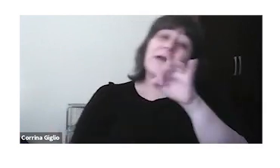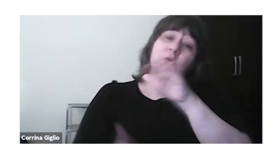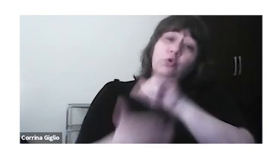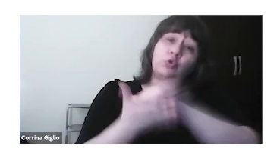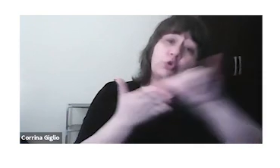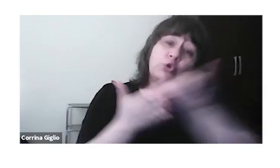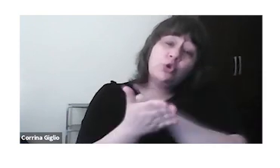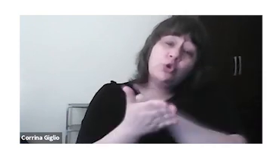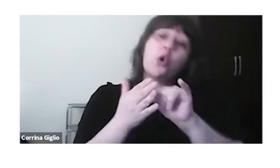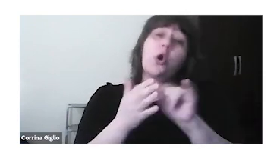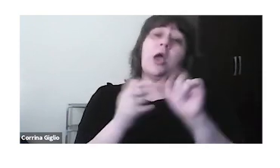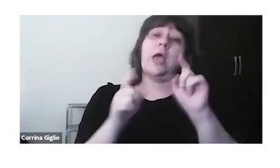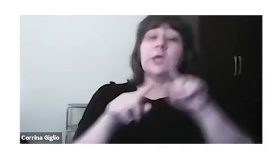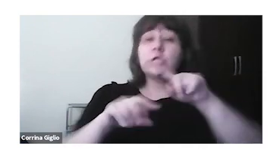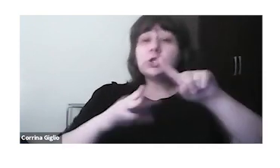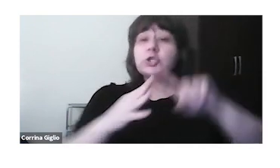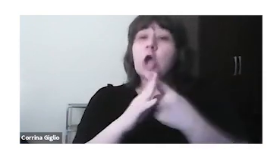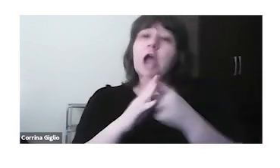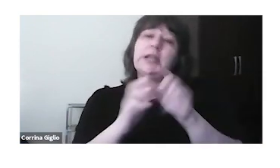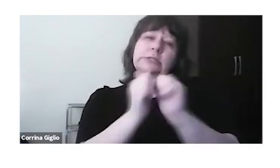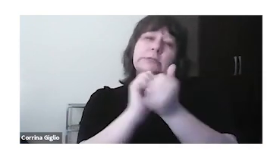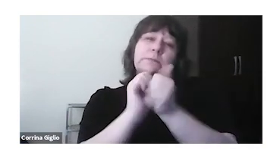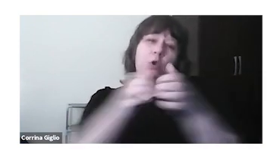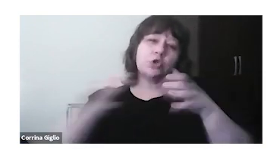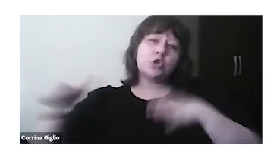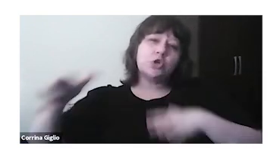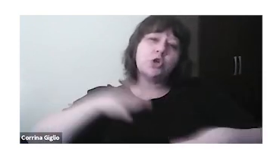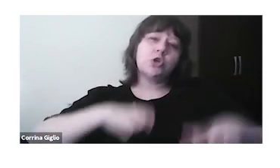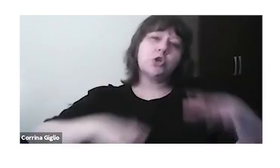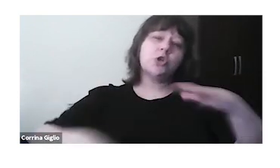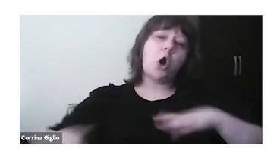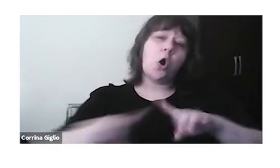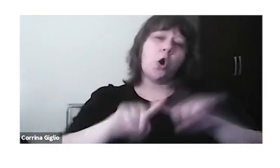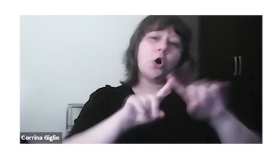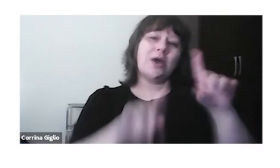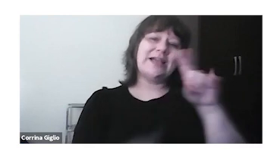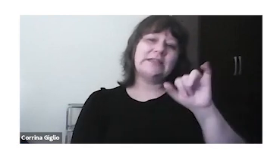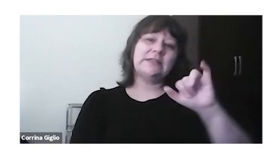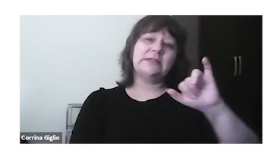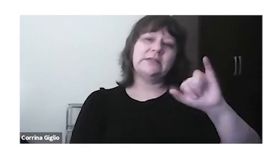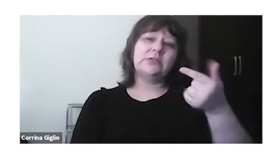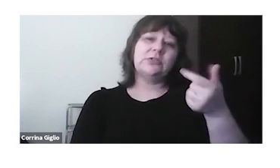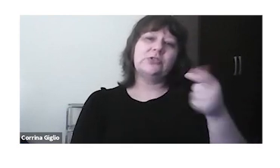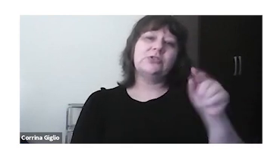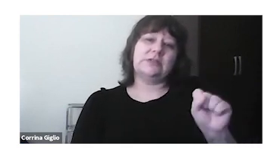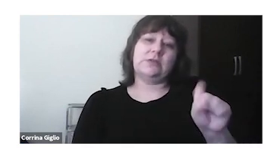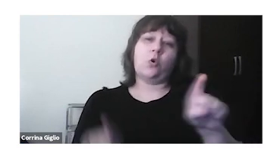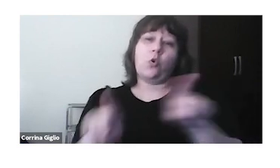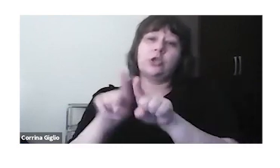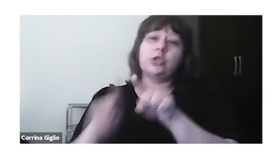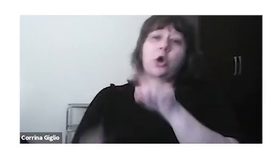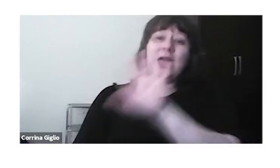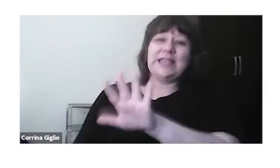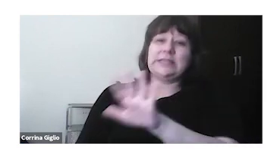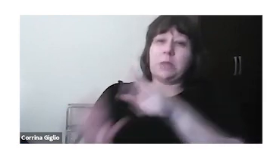sportswear brand called Digits. He opened his own clothing company called Willie Smith Limited, or Willie Wear. Willie Wear